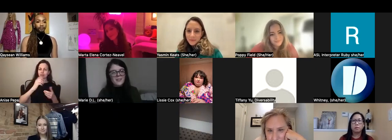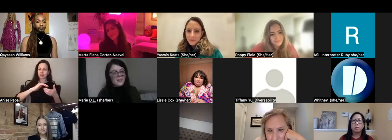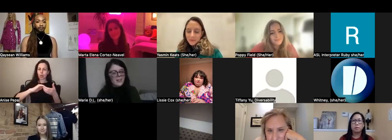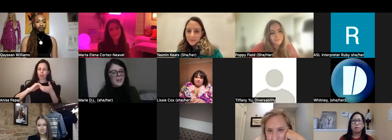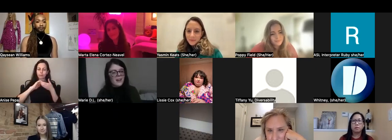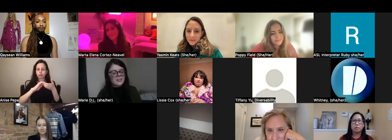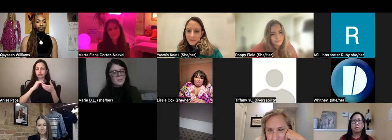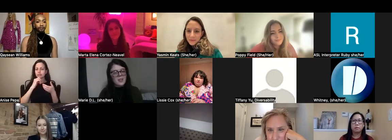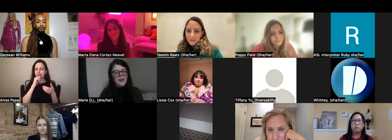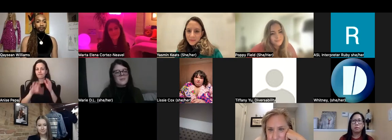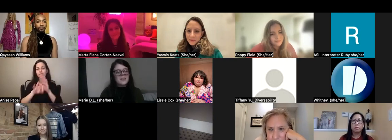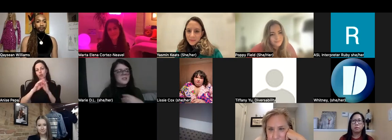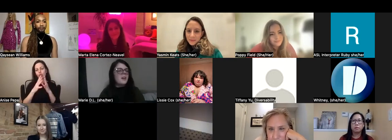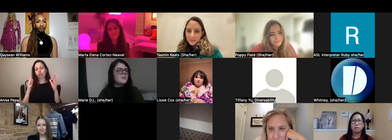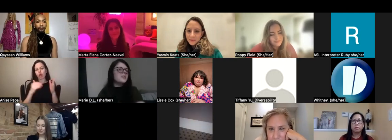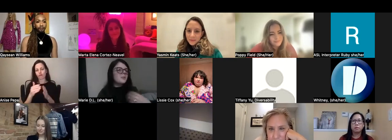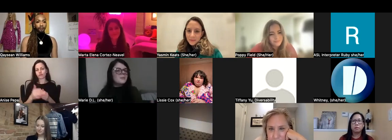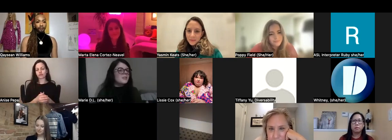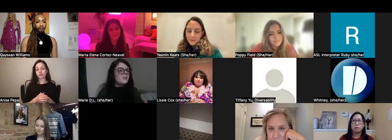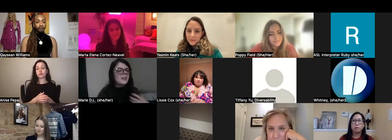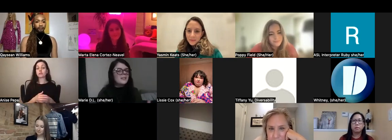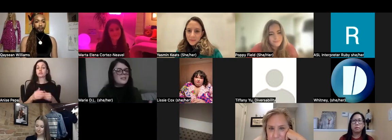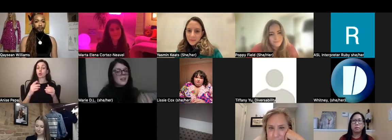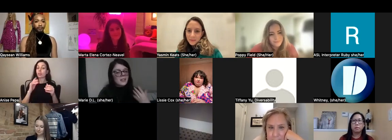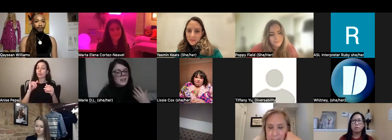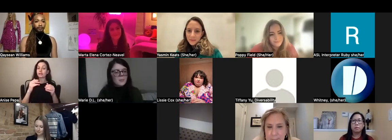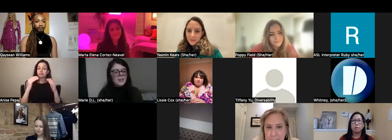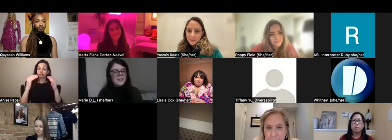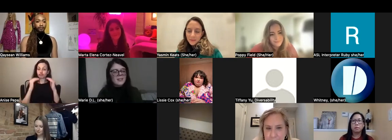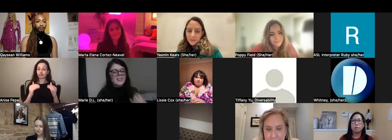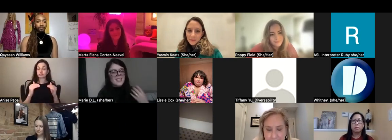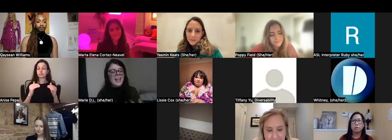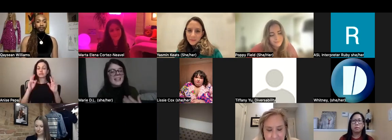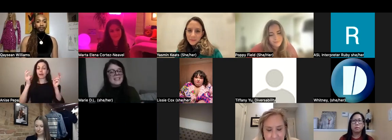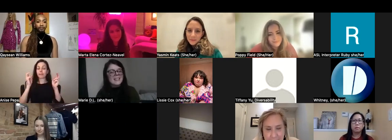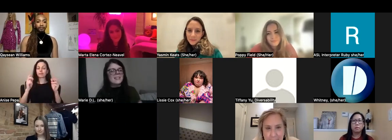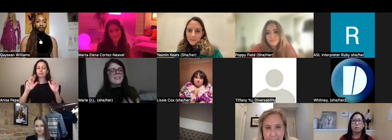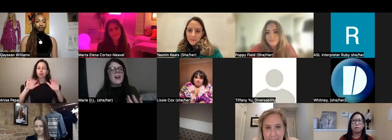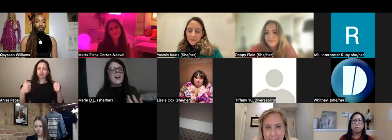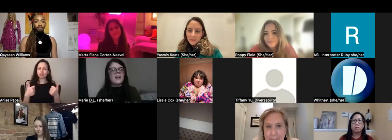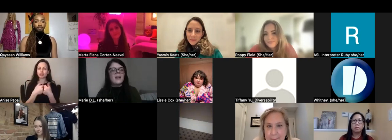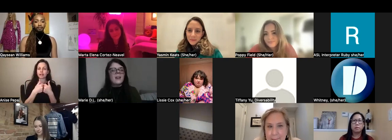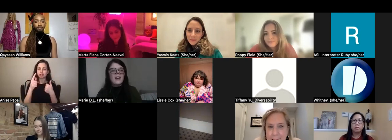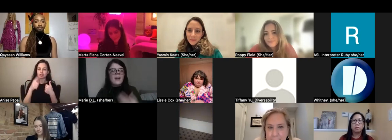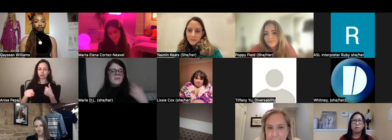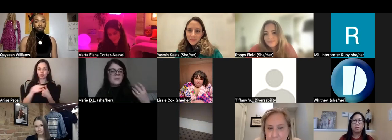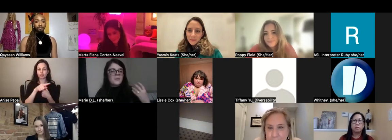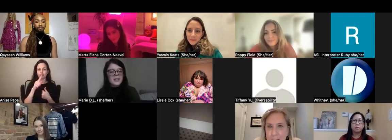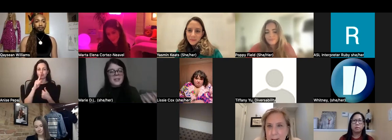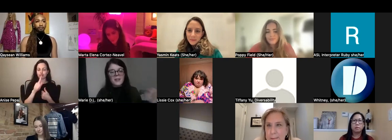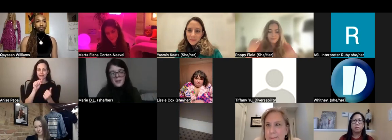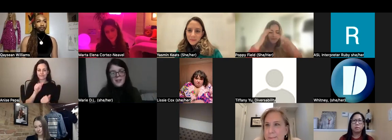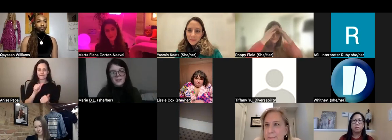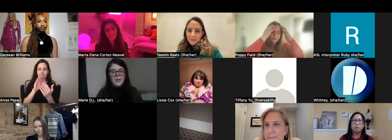lot sometimes. And so that really brings me to our next topic, is the challenges that you've really faced when